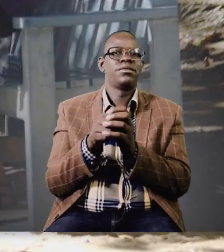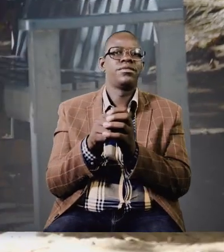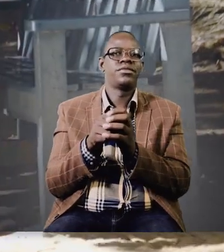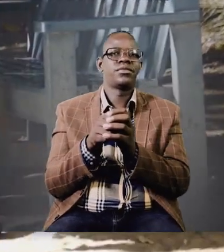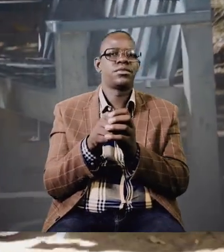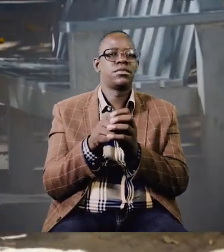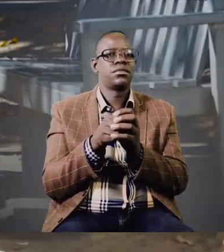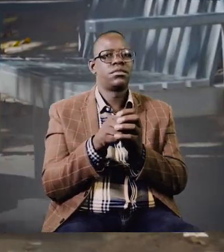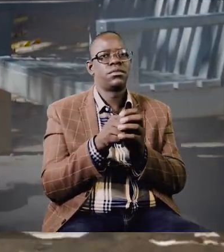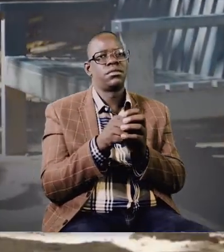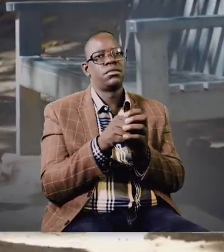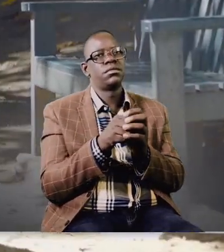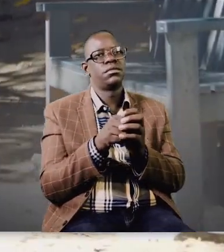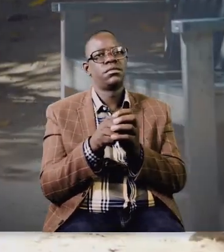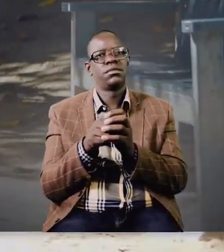moving.